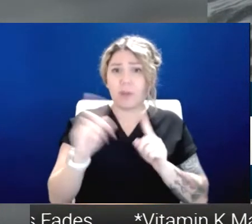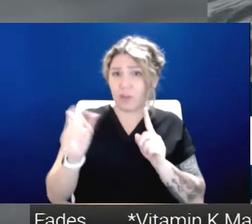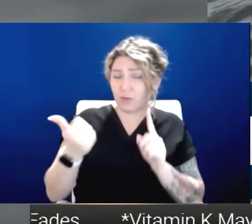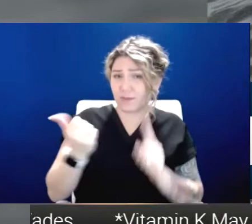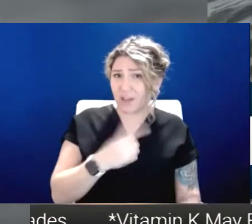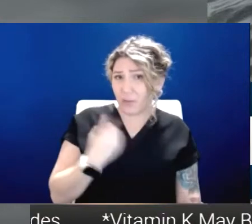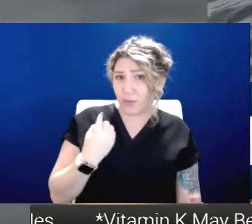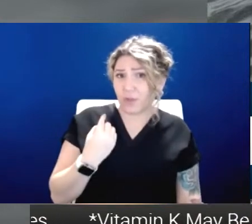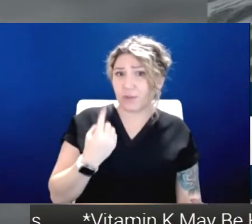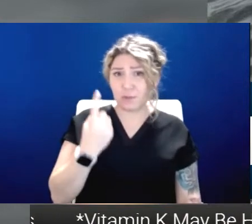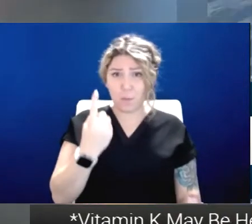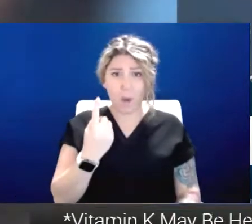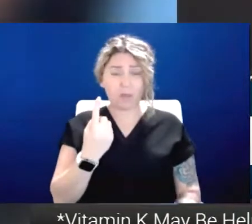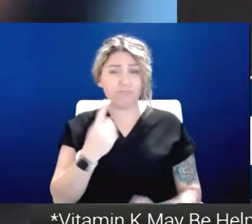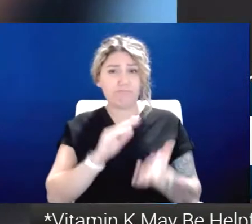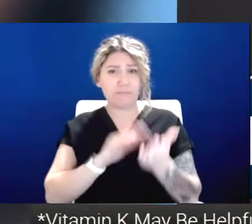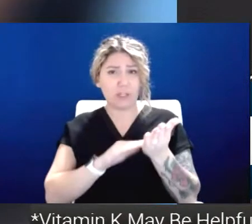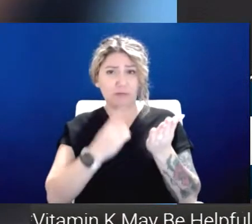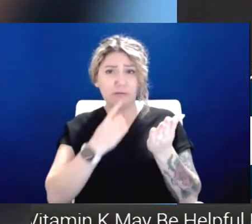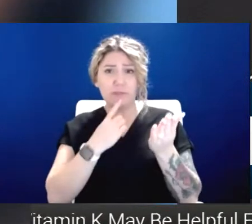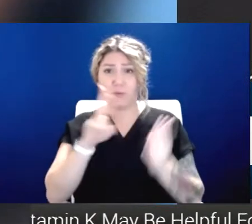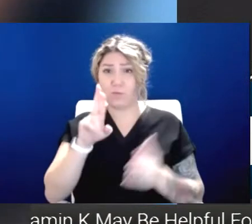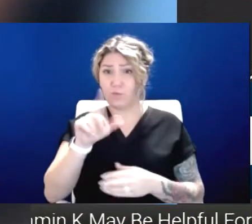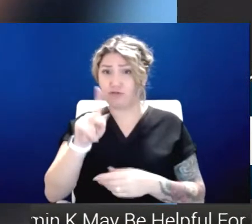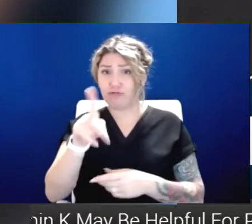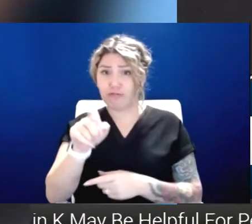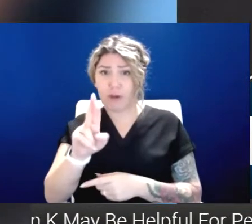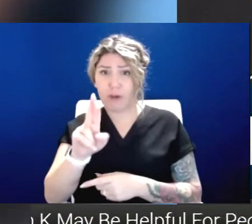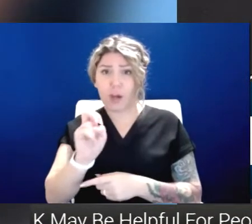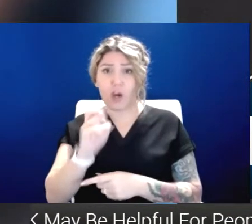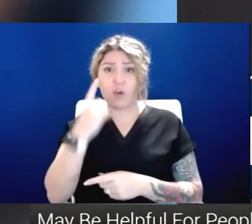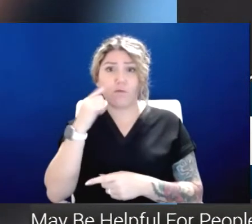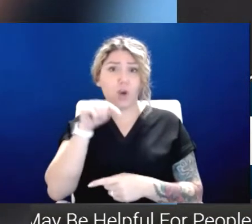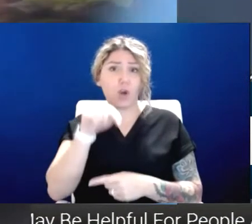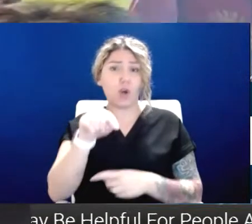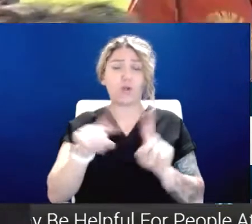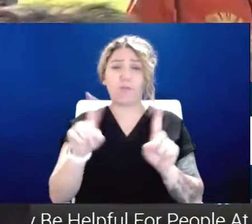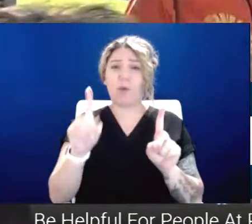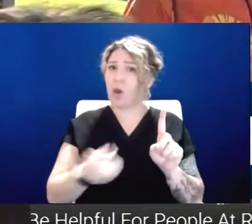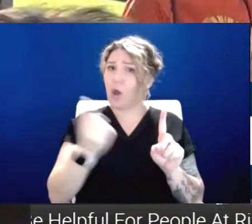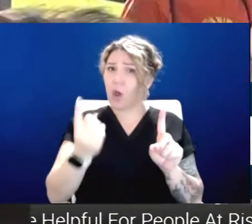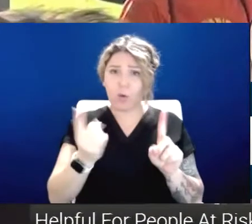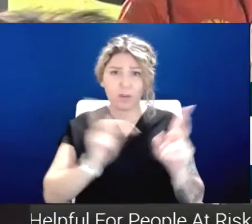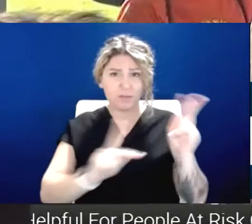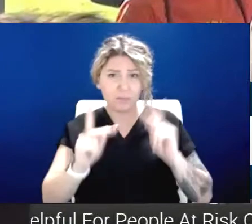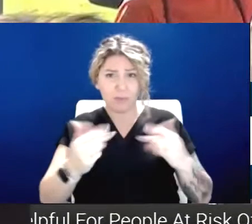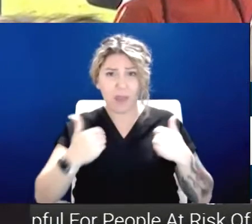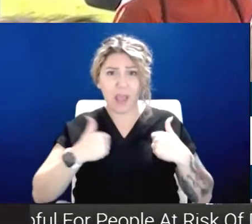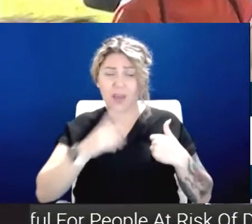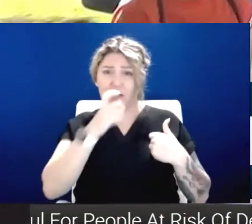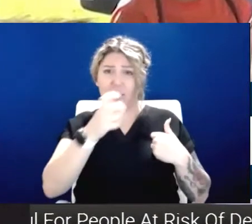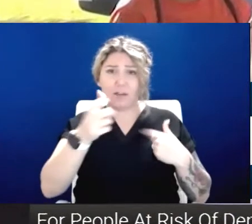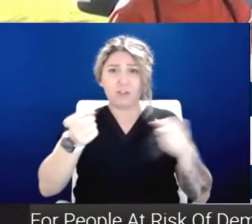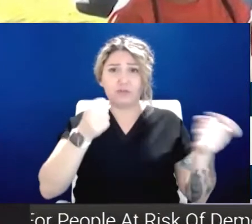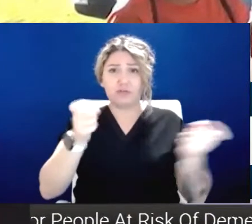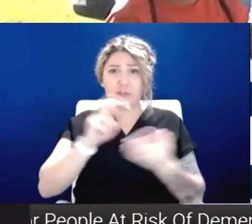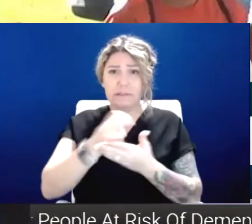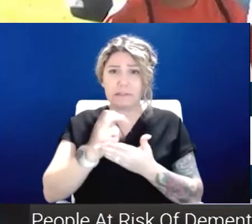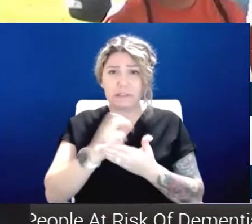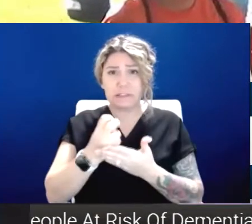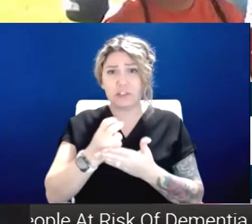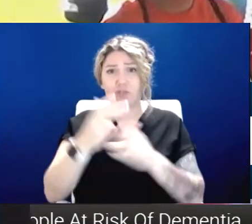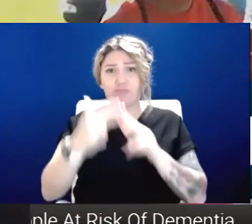that doctors say was rare for Jen, but is always possible with patients who have uncontrolled generalized seizures, what Jen called her grand